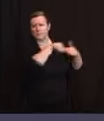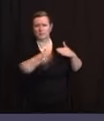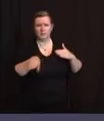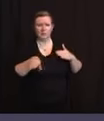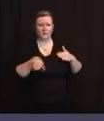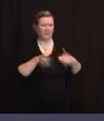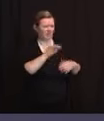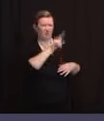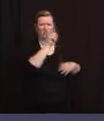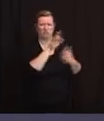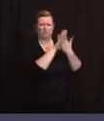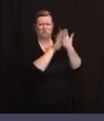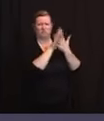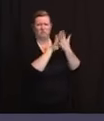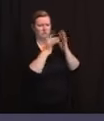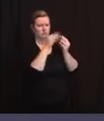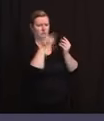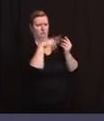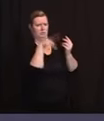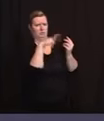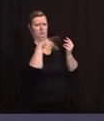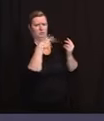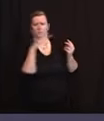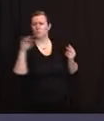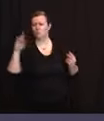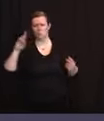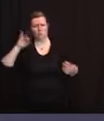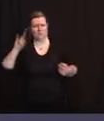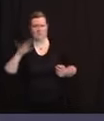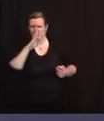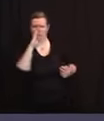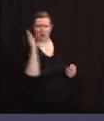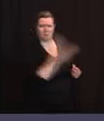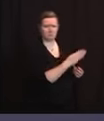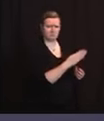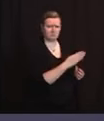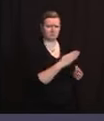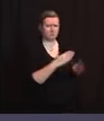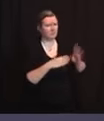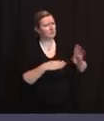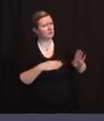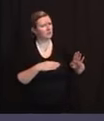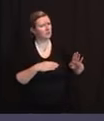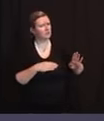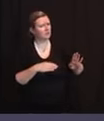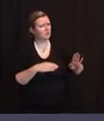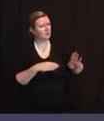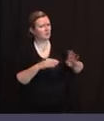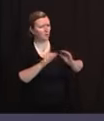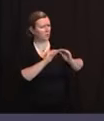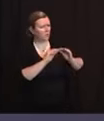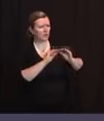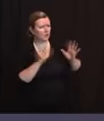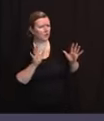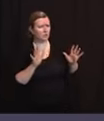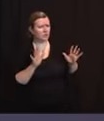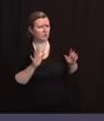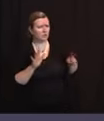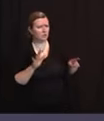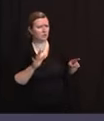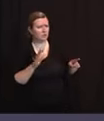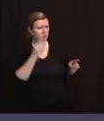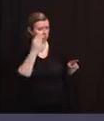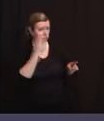Judy was unequivocal, which is part of the reason why she went through this today, unequivocal that we could not mingle